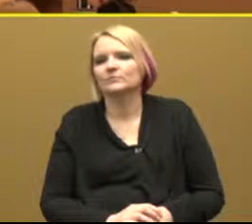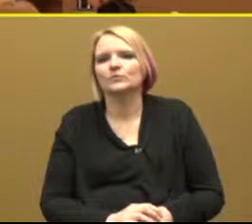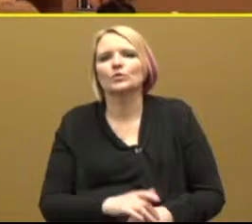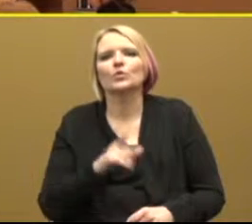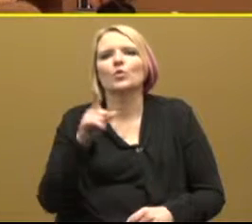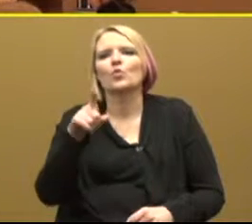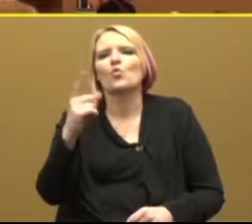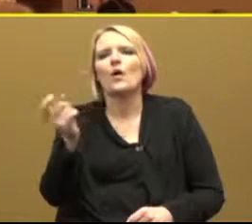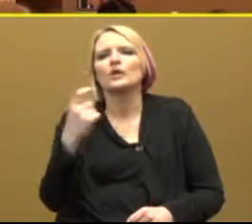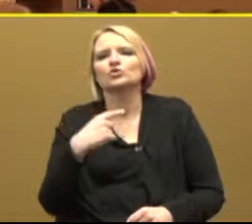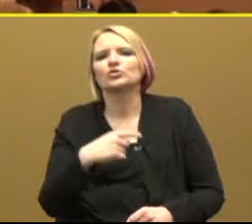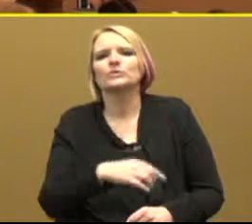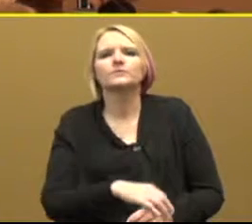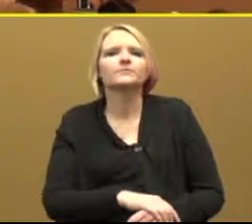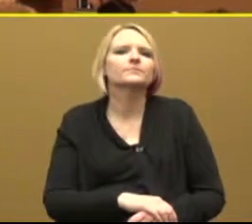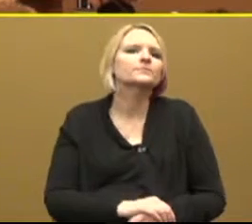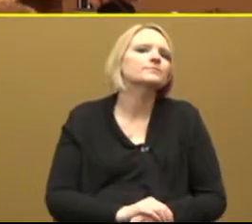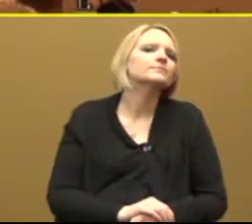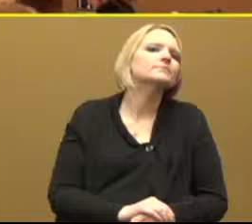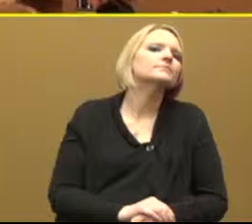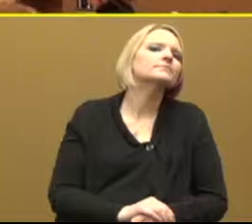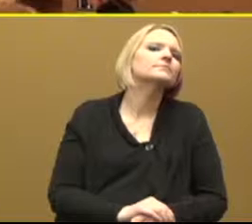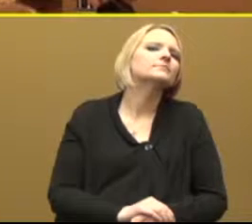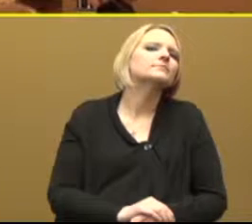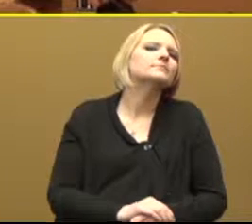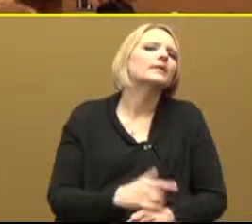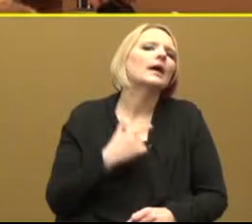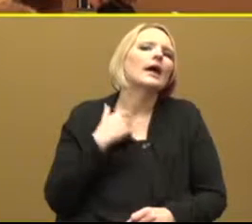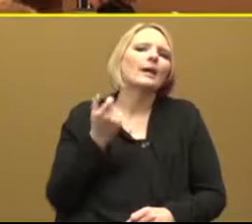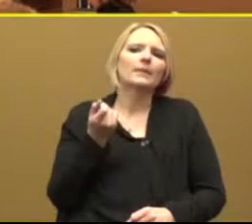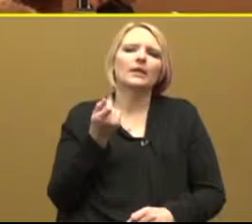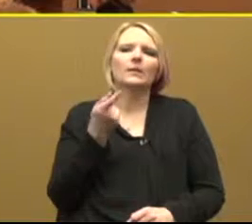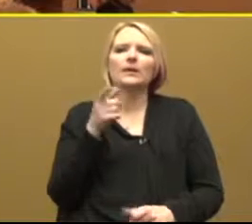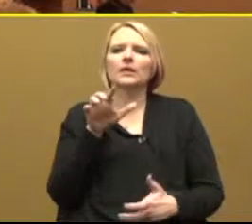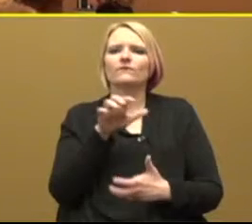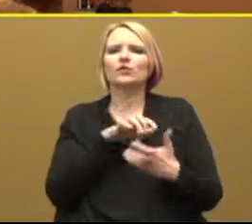Yes. They use edible